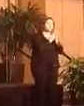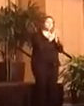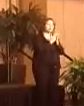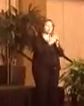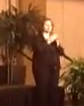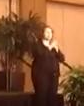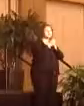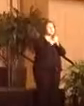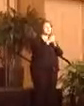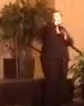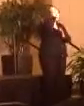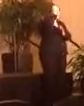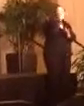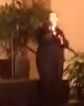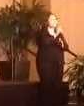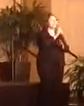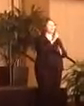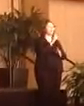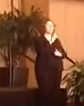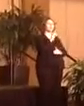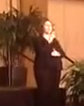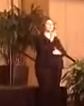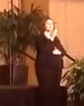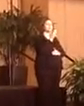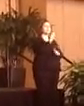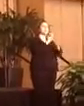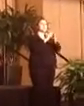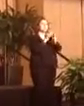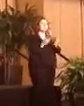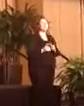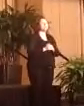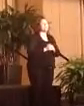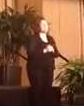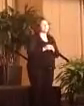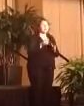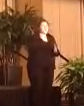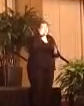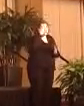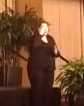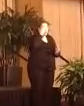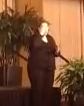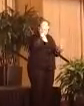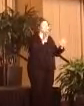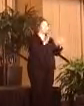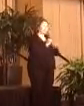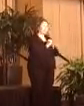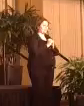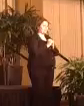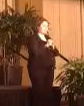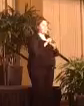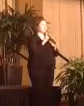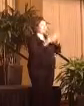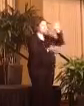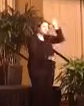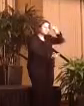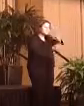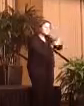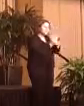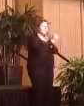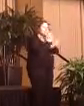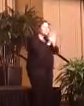lesbian community, famous for his authentic and some of Davey's 500 plus videos include